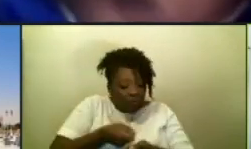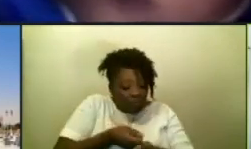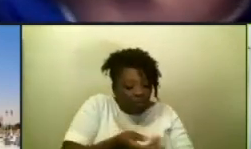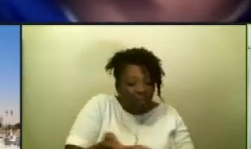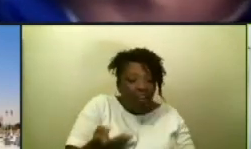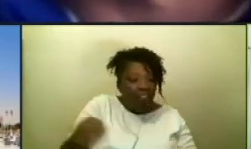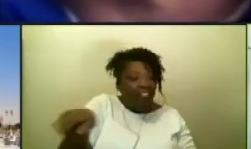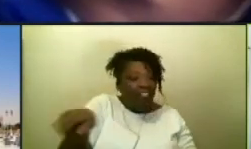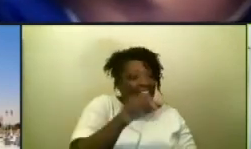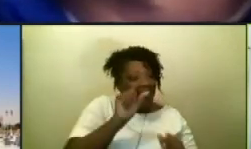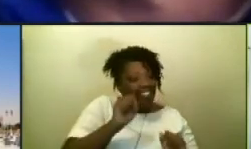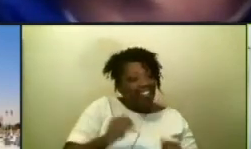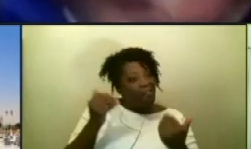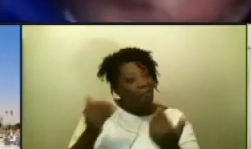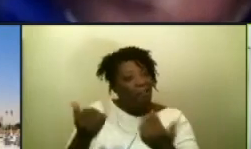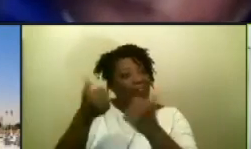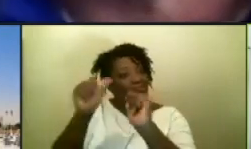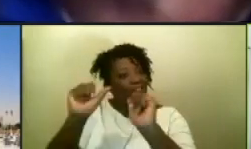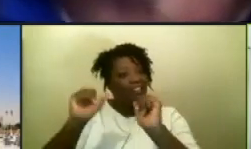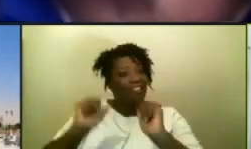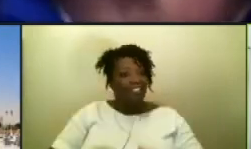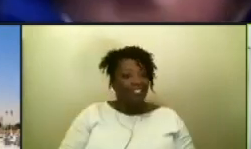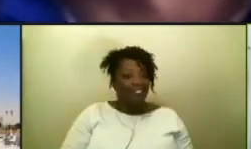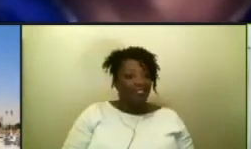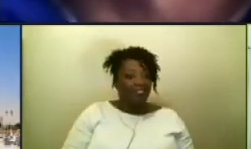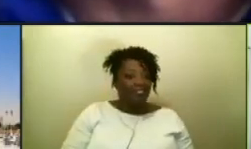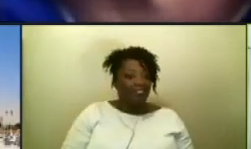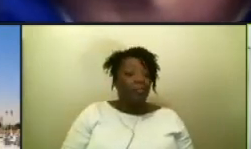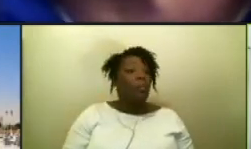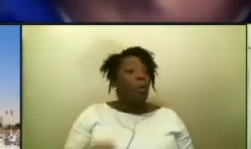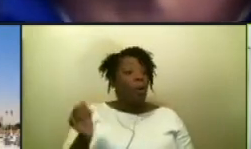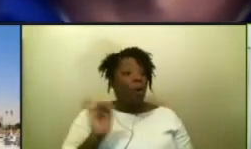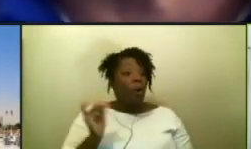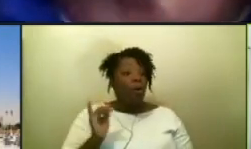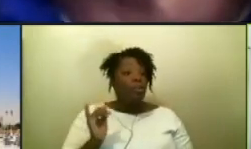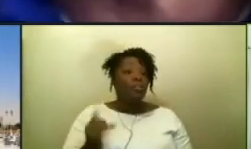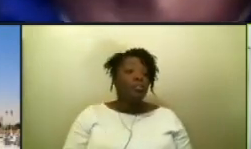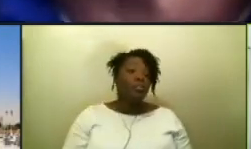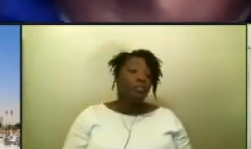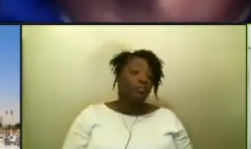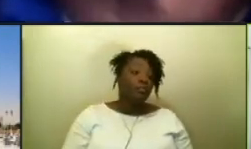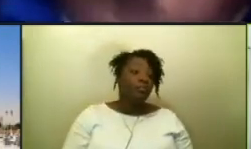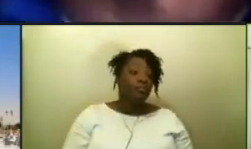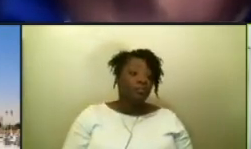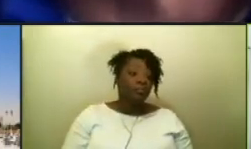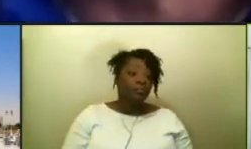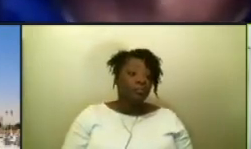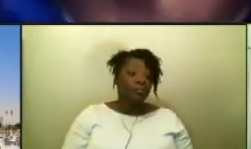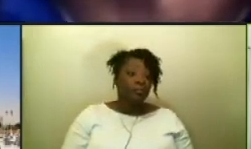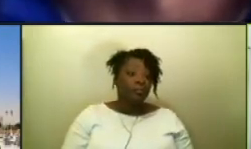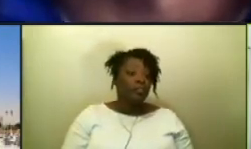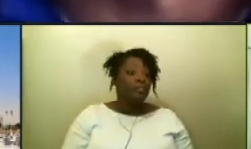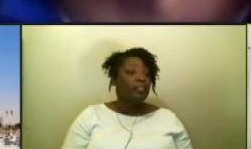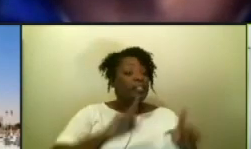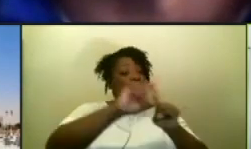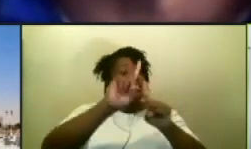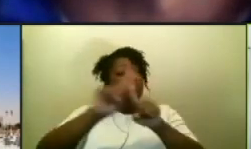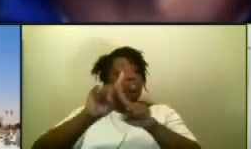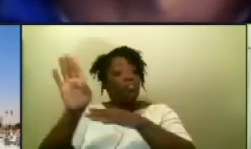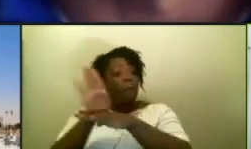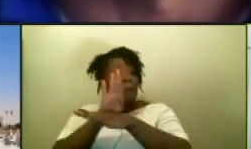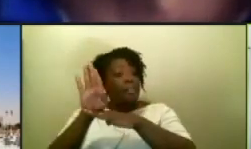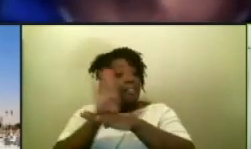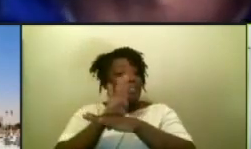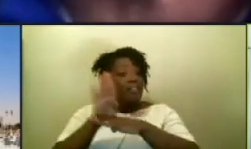But even having that, we also understood that there are a number of businesses, immigrant businesses in